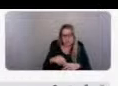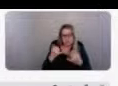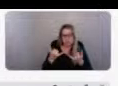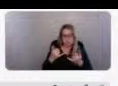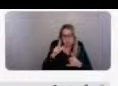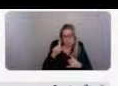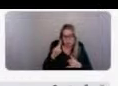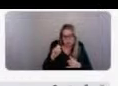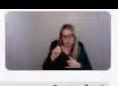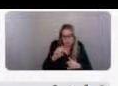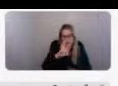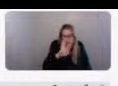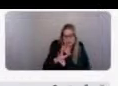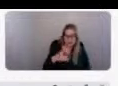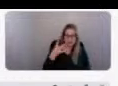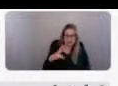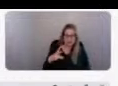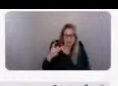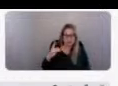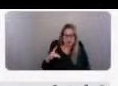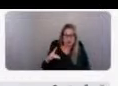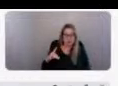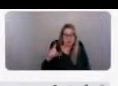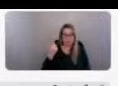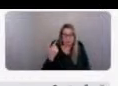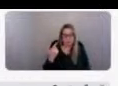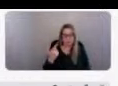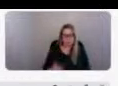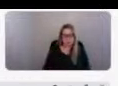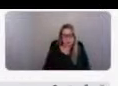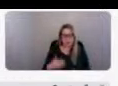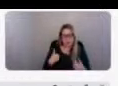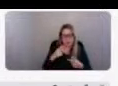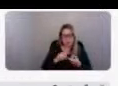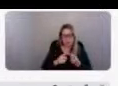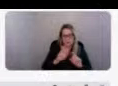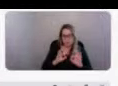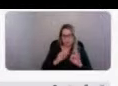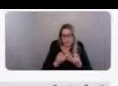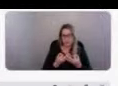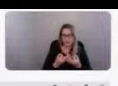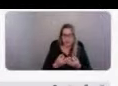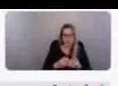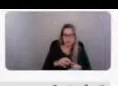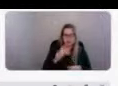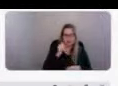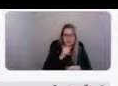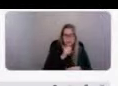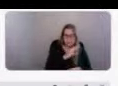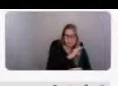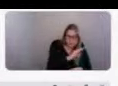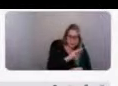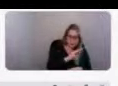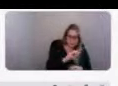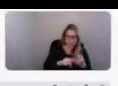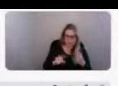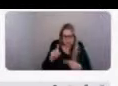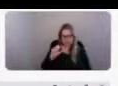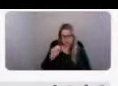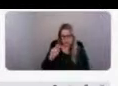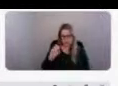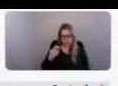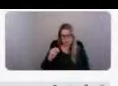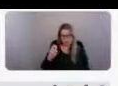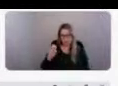16 17 18 20 and 21 i have friends and family throughout arizona from mesa to san juan well busy bisbee green